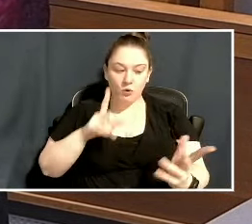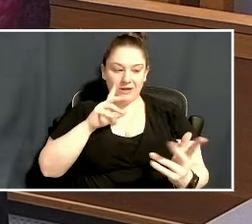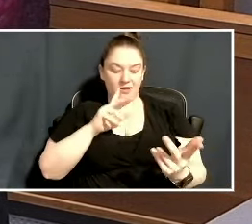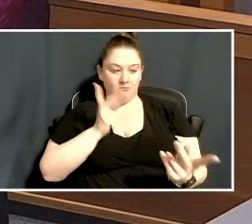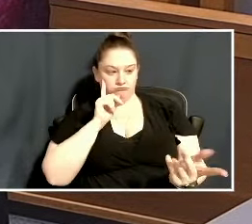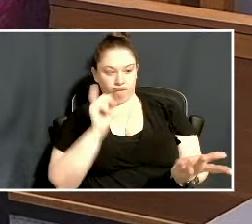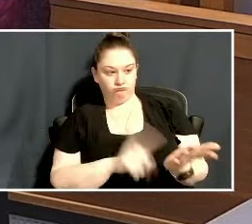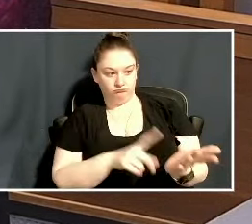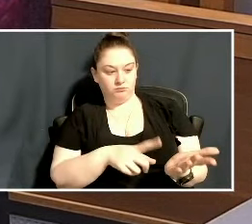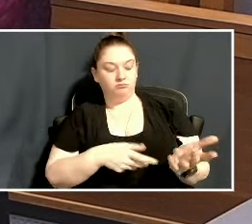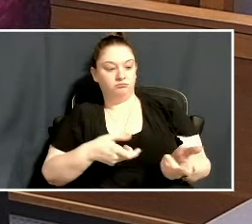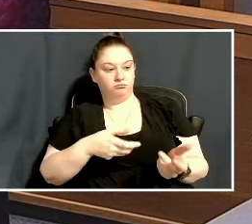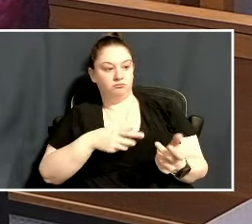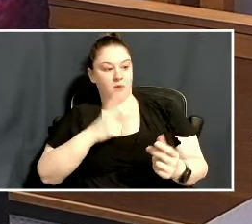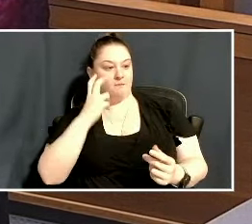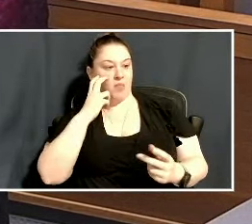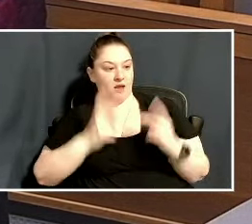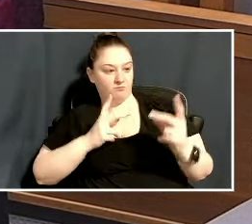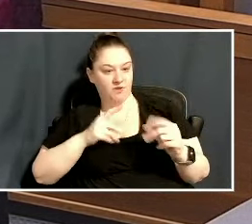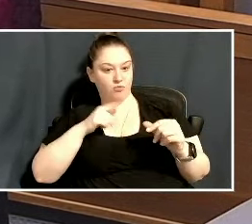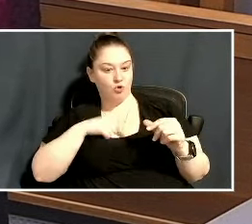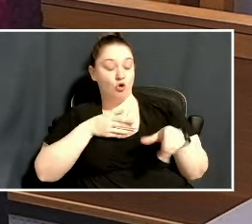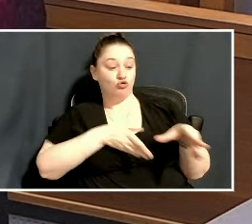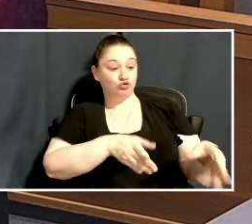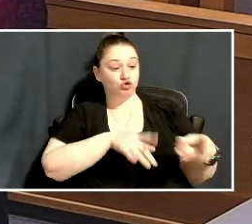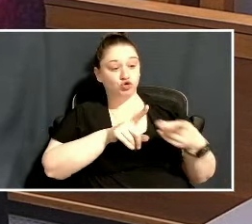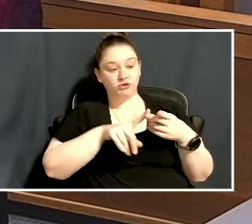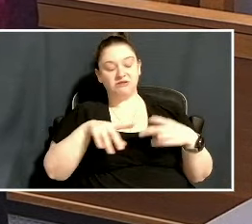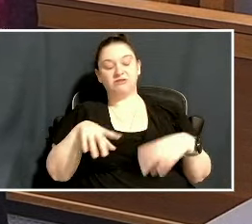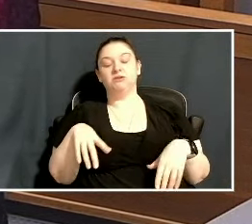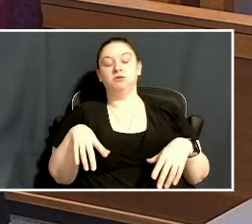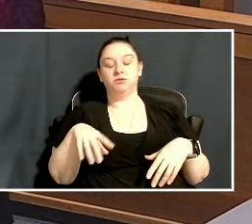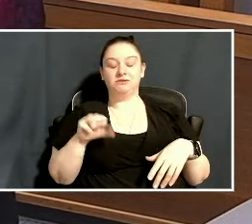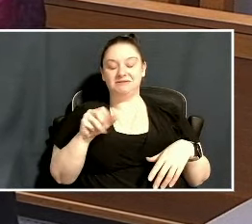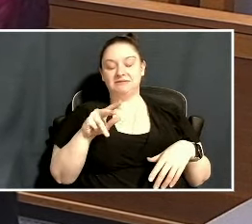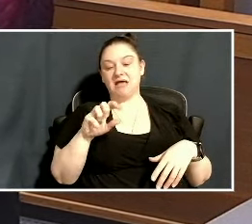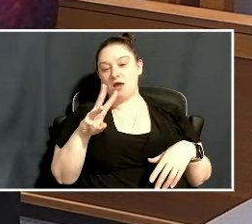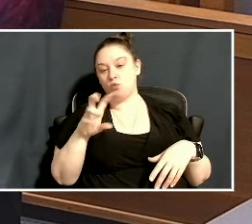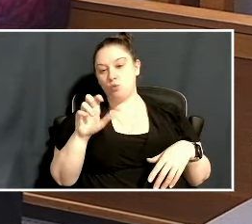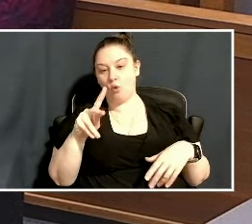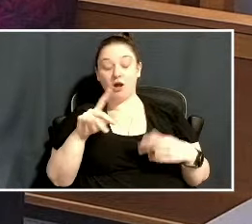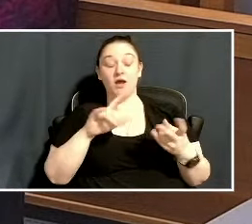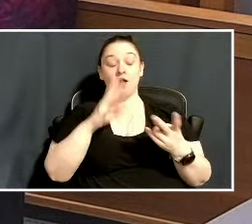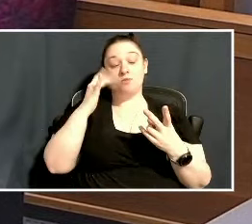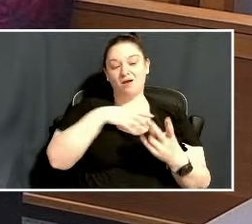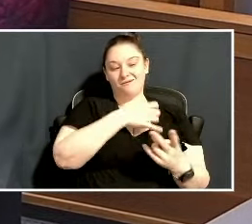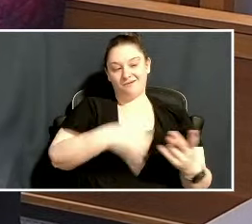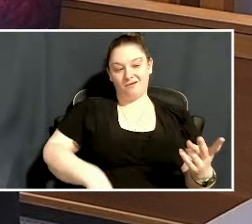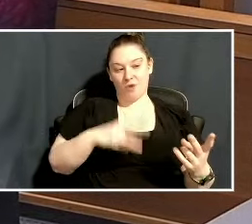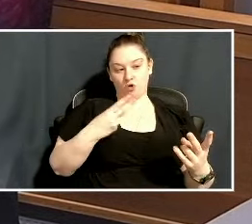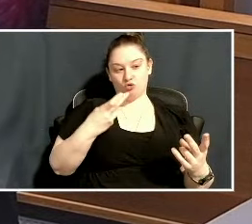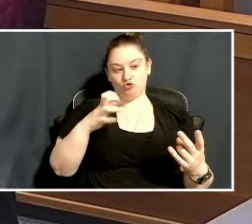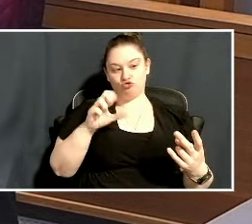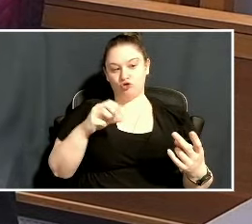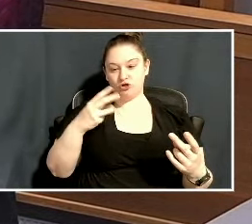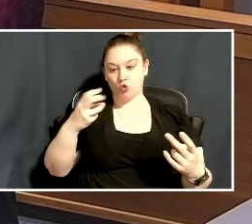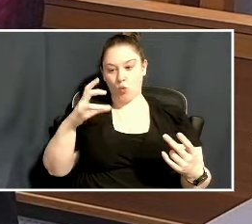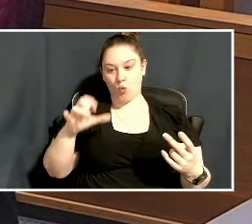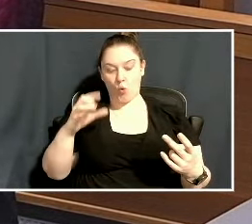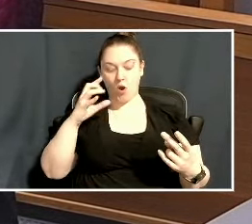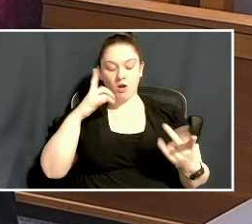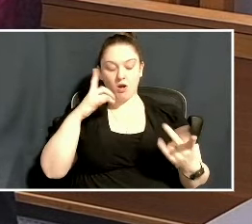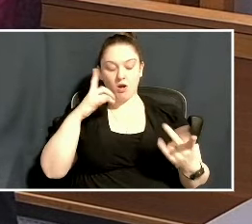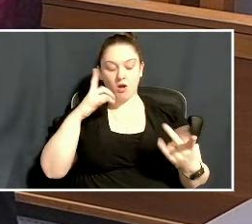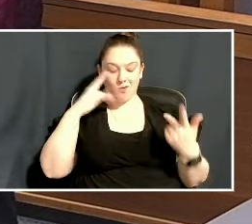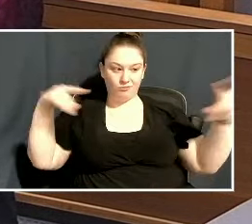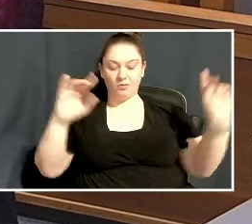sidewalks. And now, therefore, on behalf of Mayor Chris Hoy of the City of Salem, do hereby proclaim